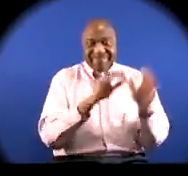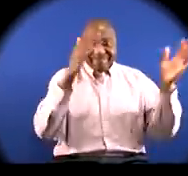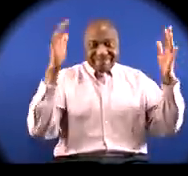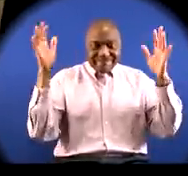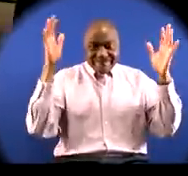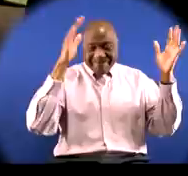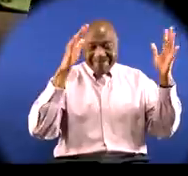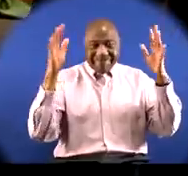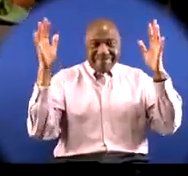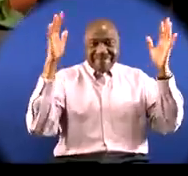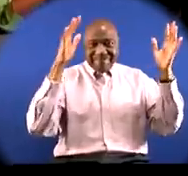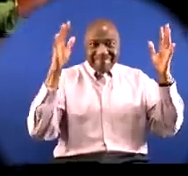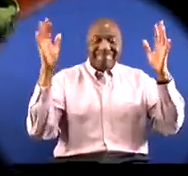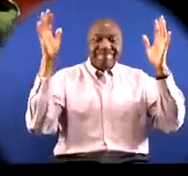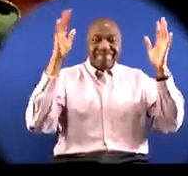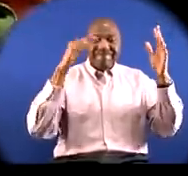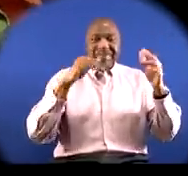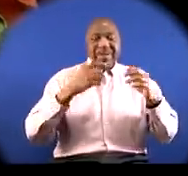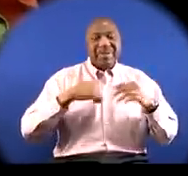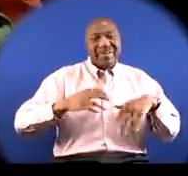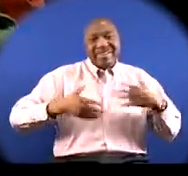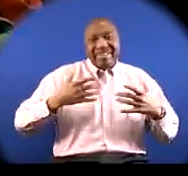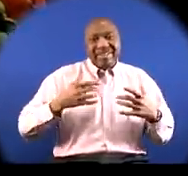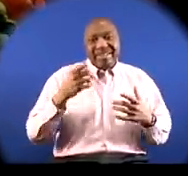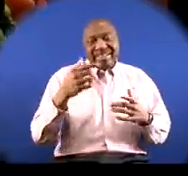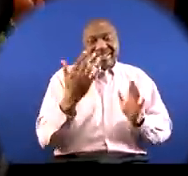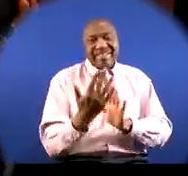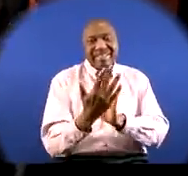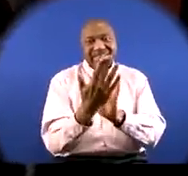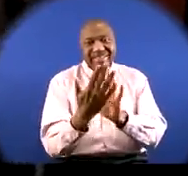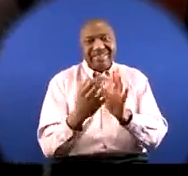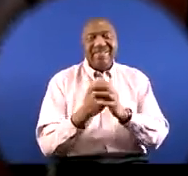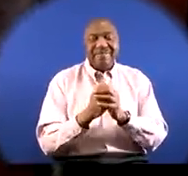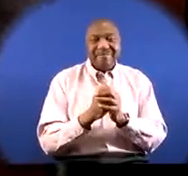emeritus. And we're excited about his presence today.